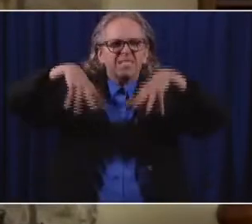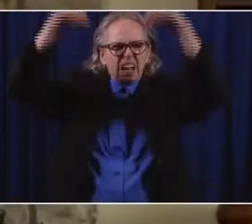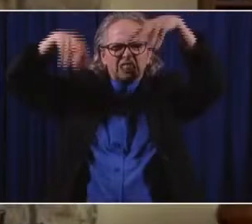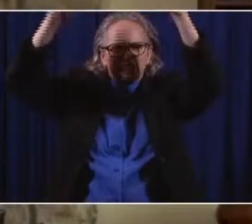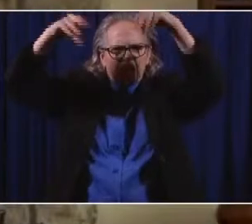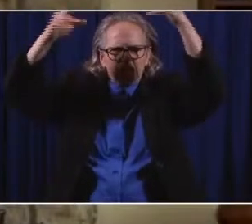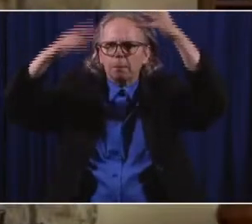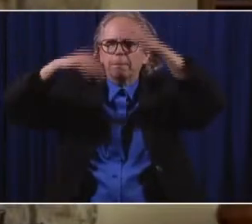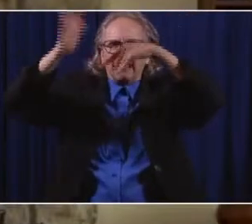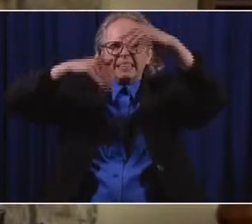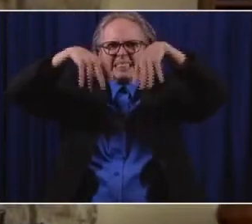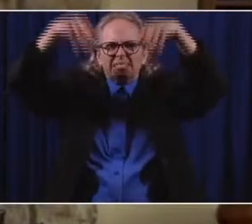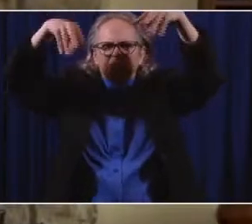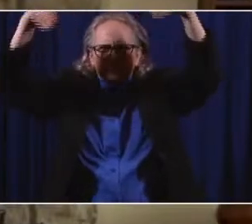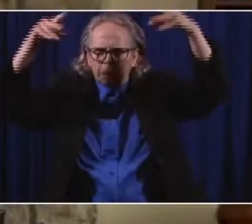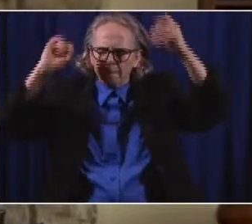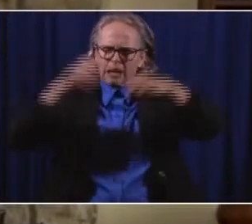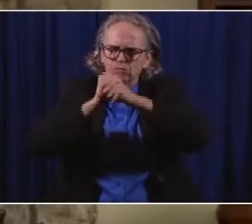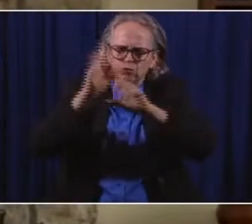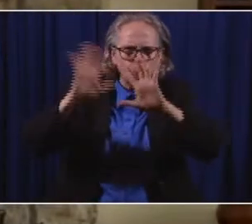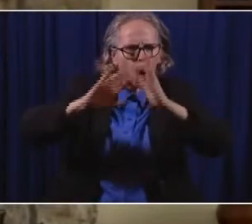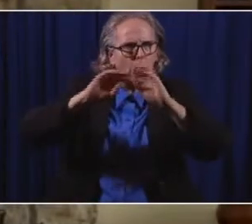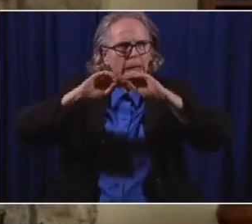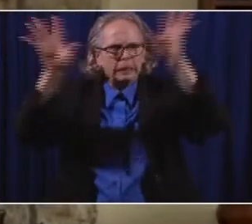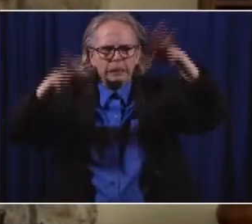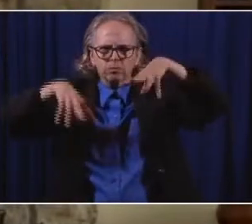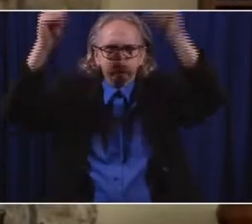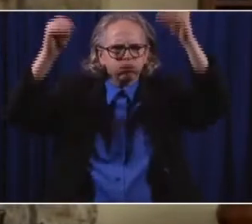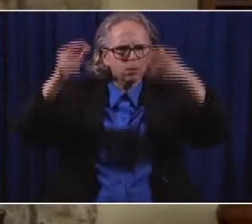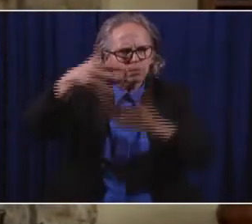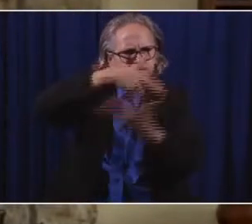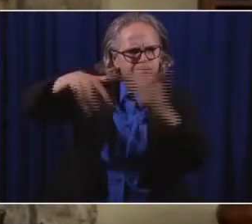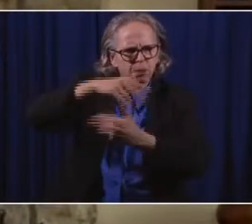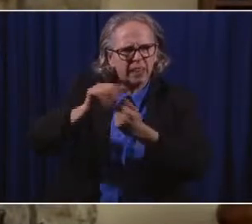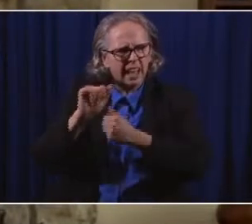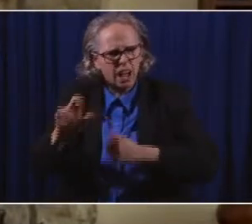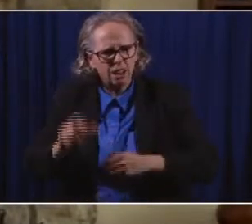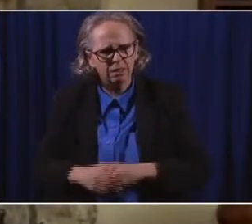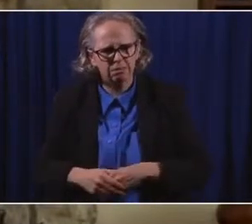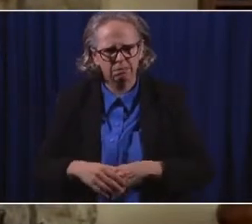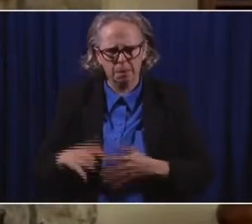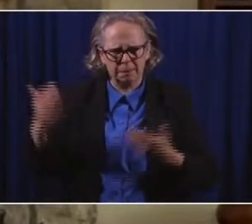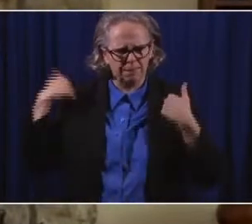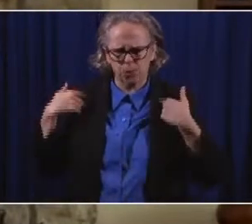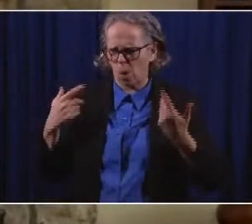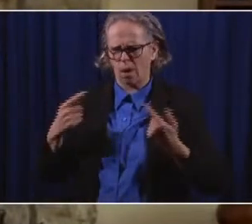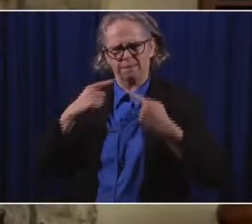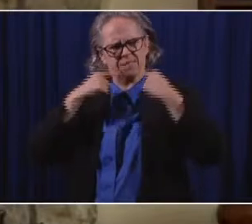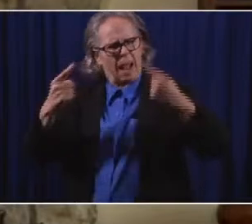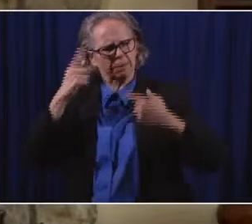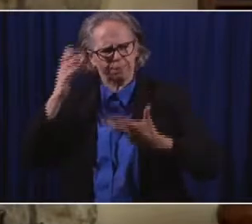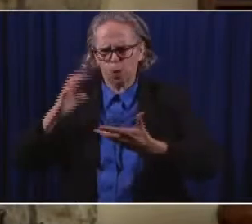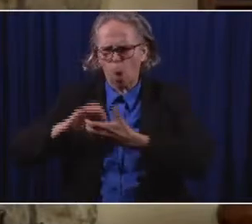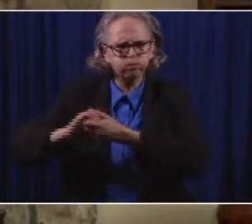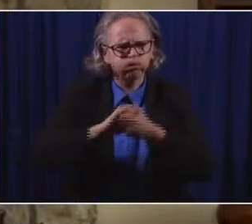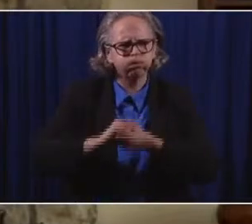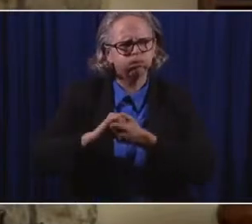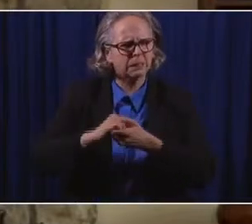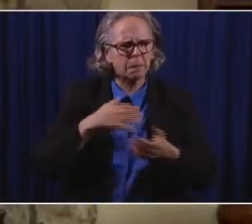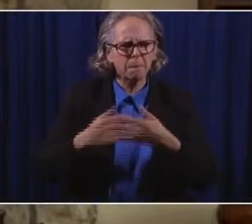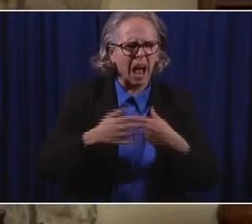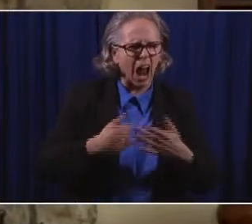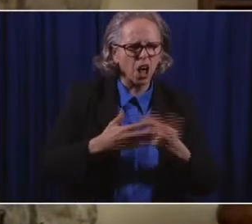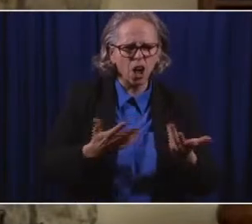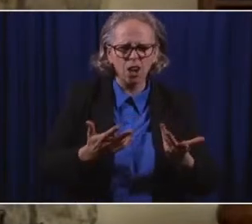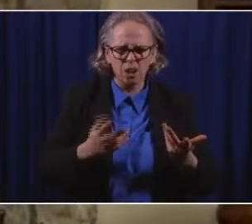Look, we are Ohioans. We always come together. In a time of a flood along the Ohio River or one of